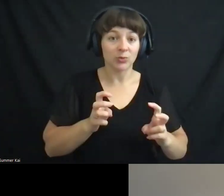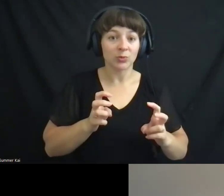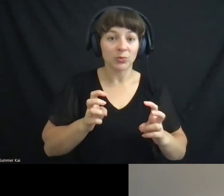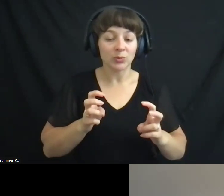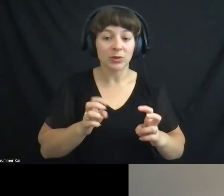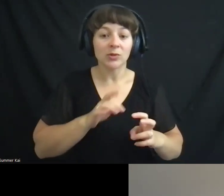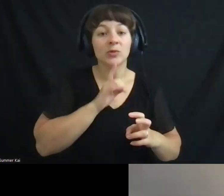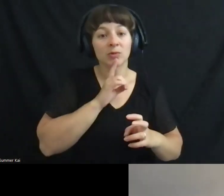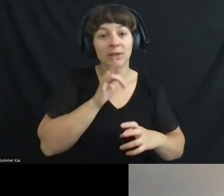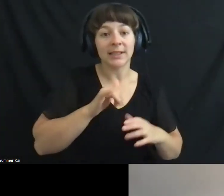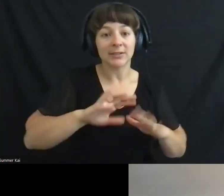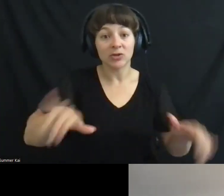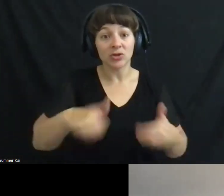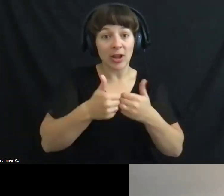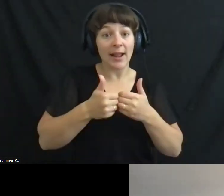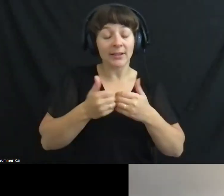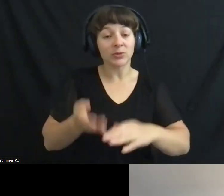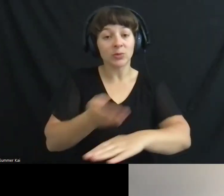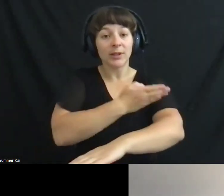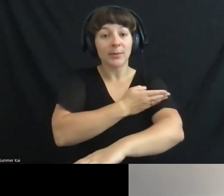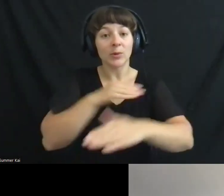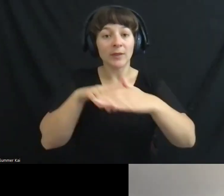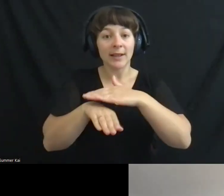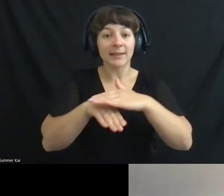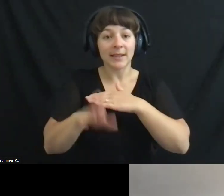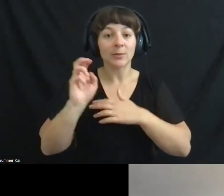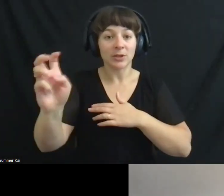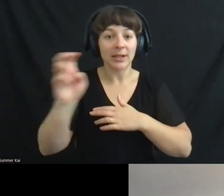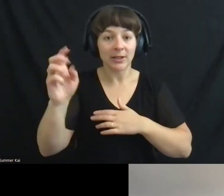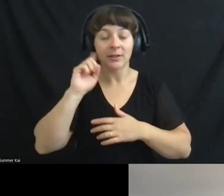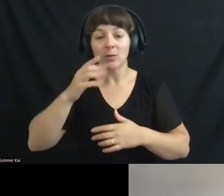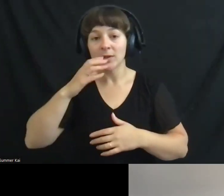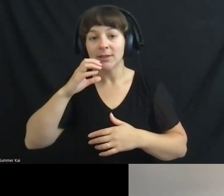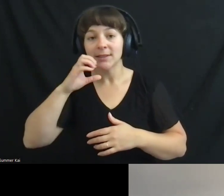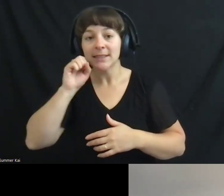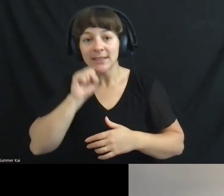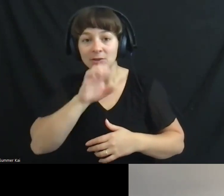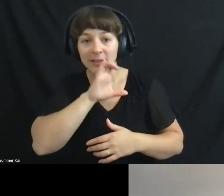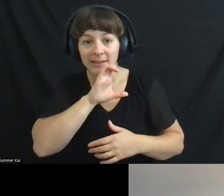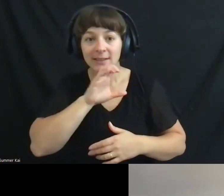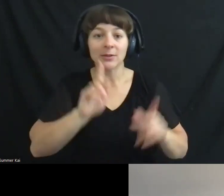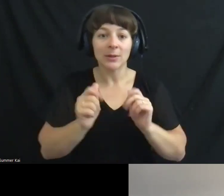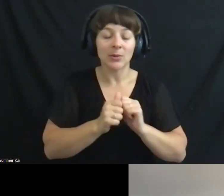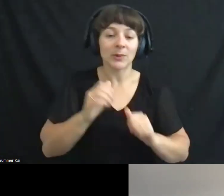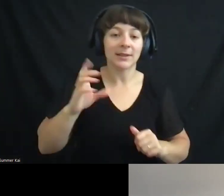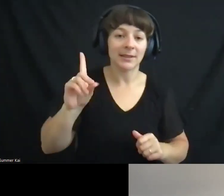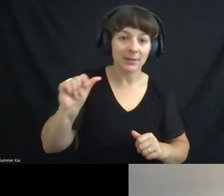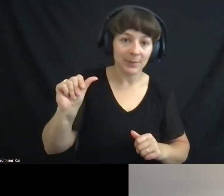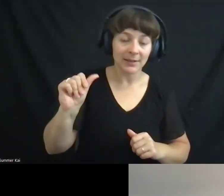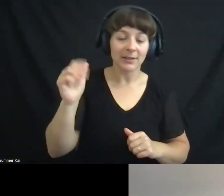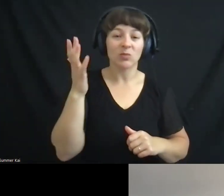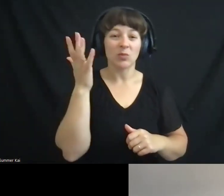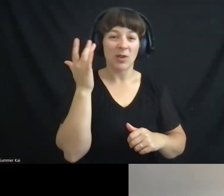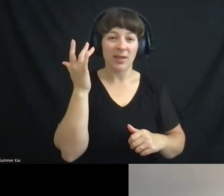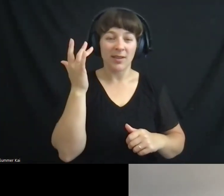extremely difficult to improve accessible transportation for seniors and people with disabilities because, as we have been